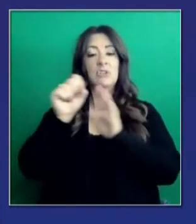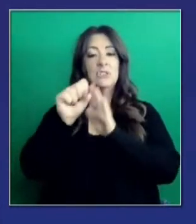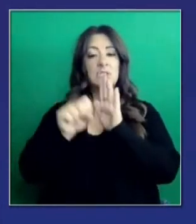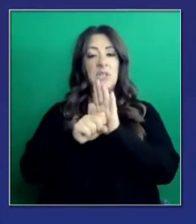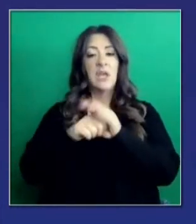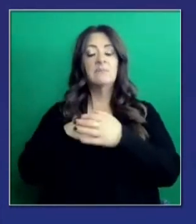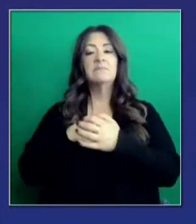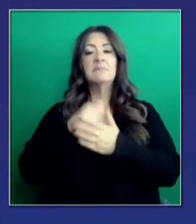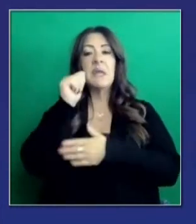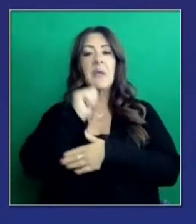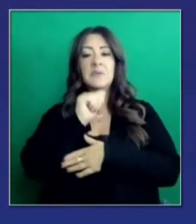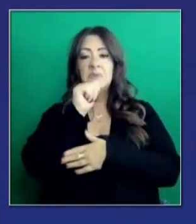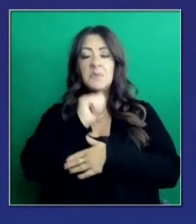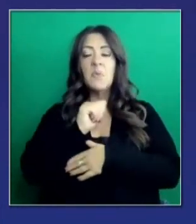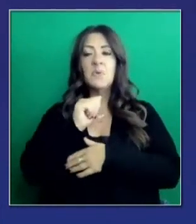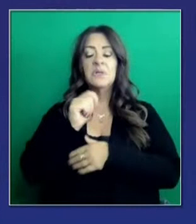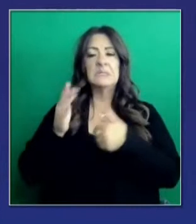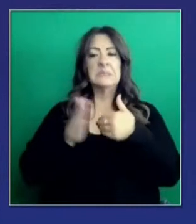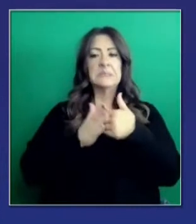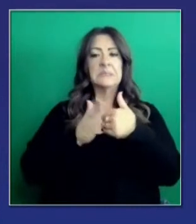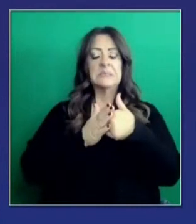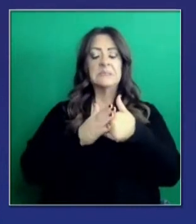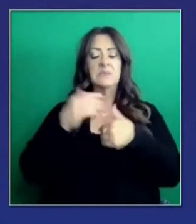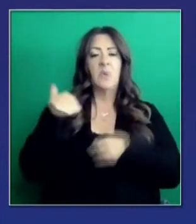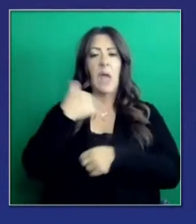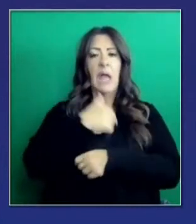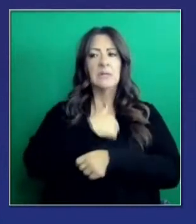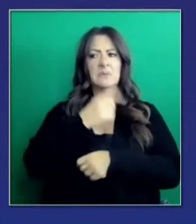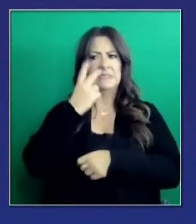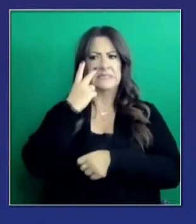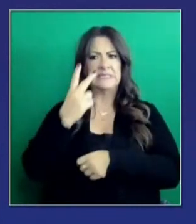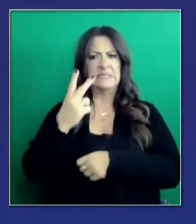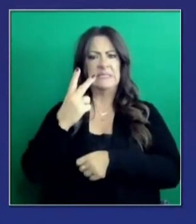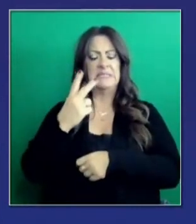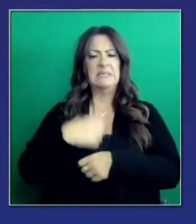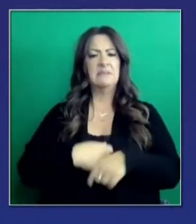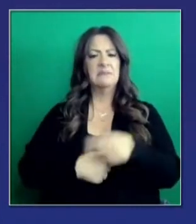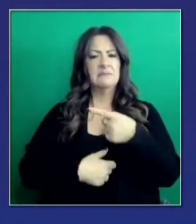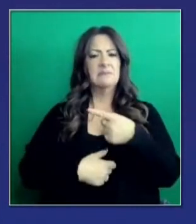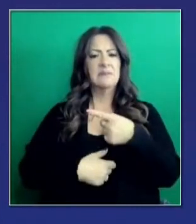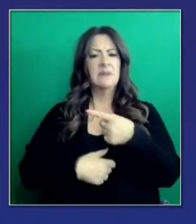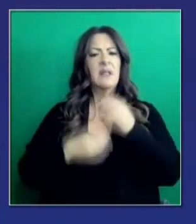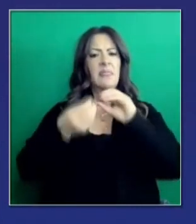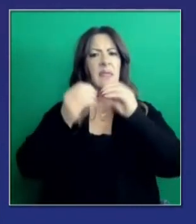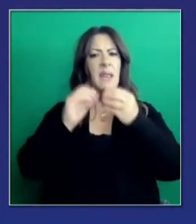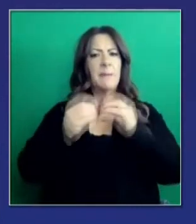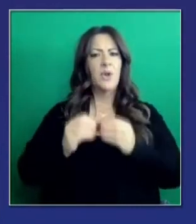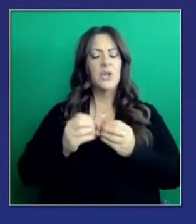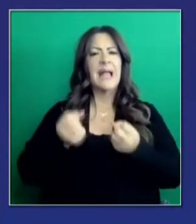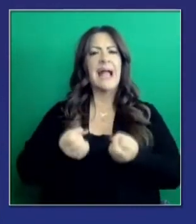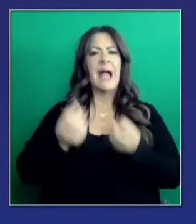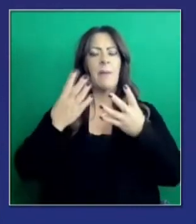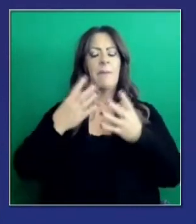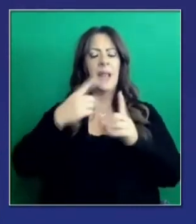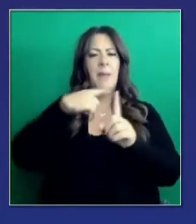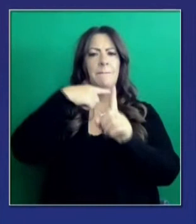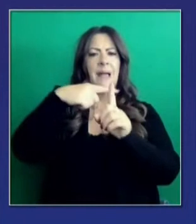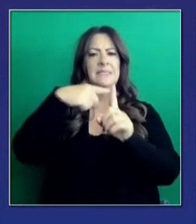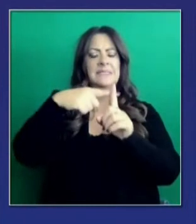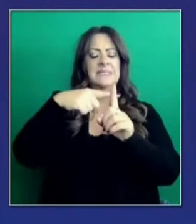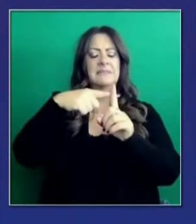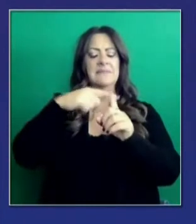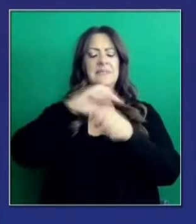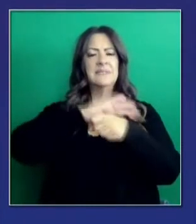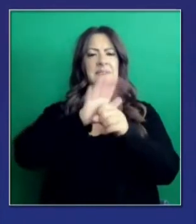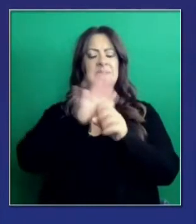terms of its regional proximity. And so you could see those positivity rates just as a proxy example of where we are.